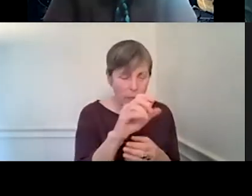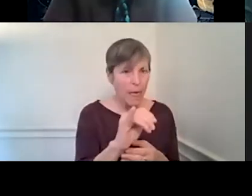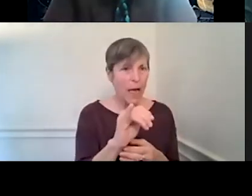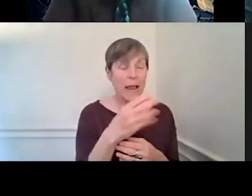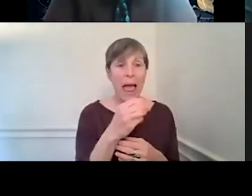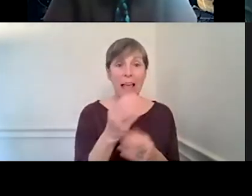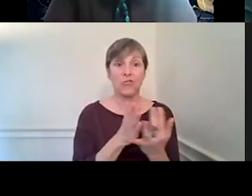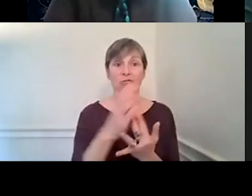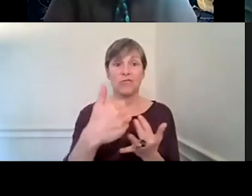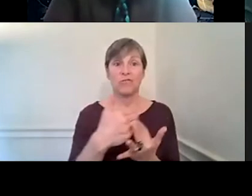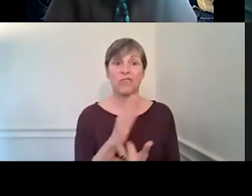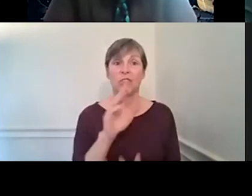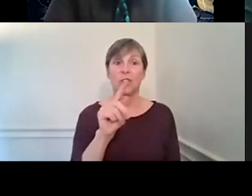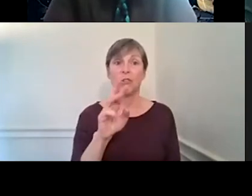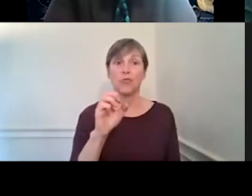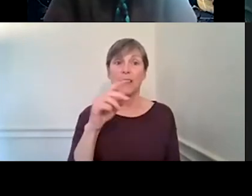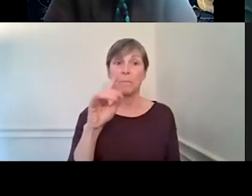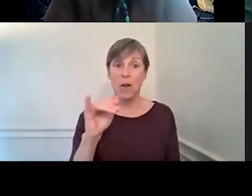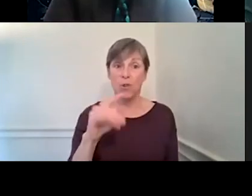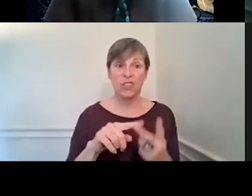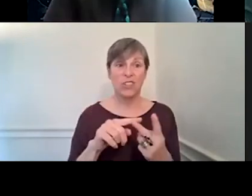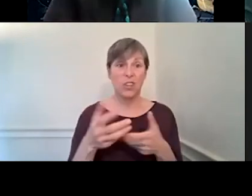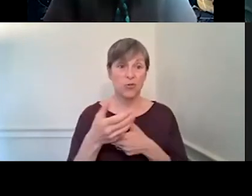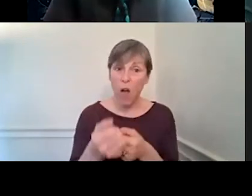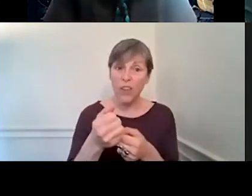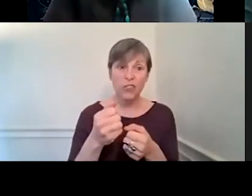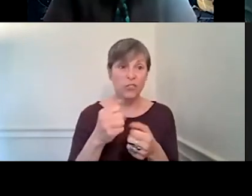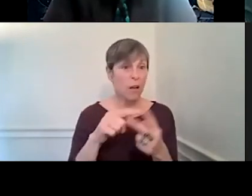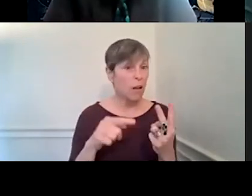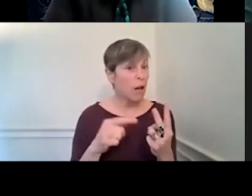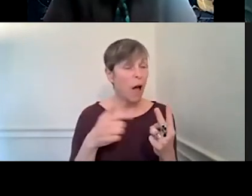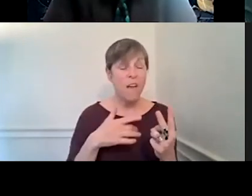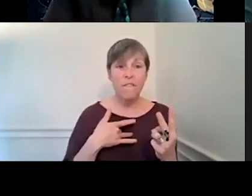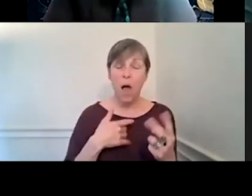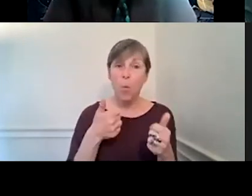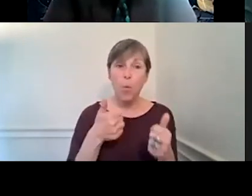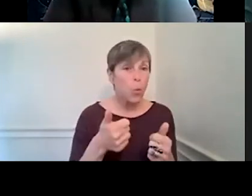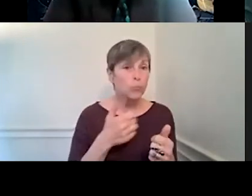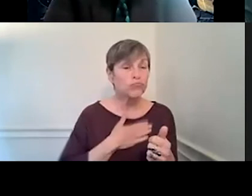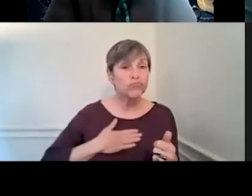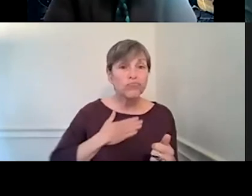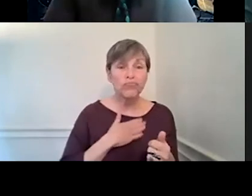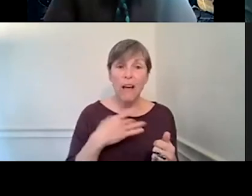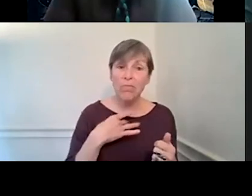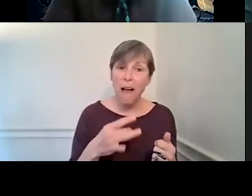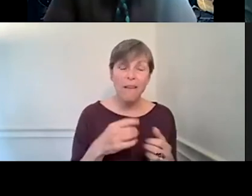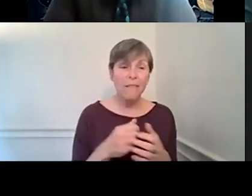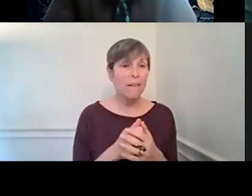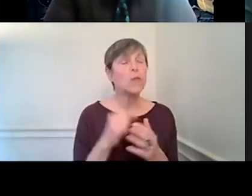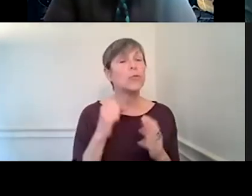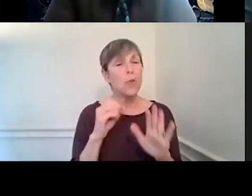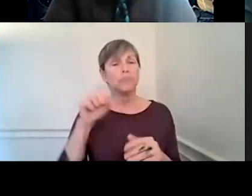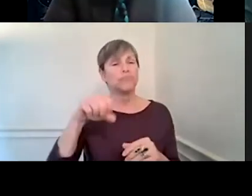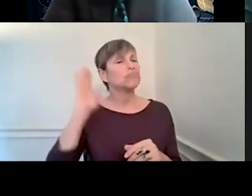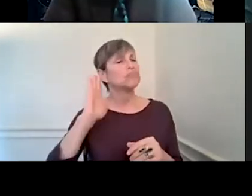Transparency, trust, right? So there was a whole, a bit of this aspiration or, you know,